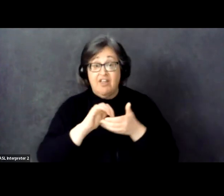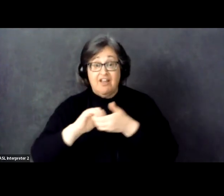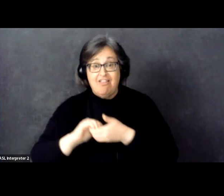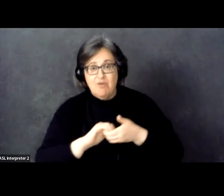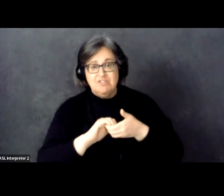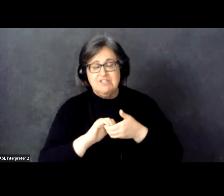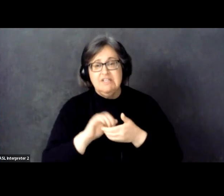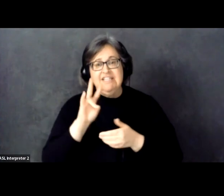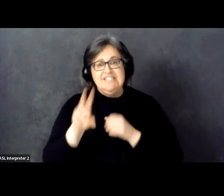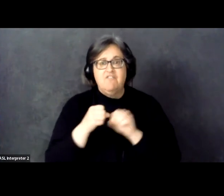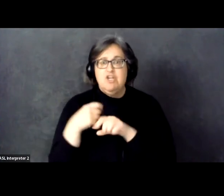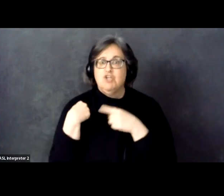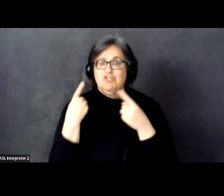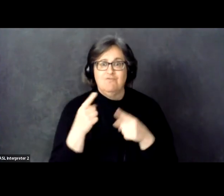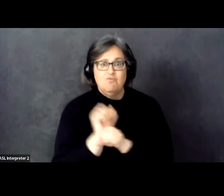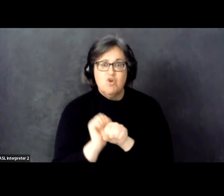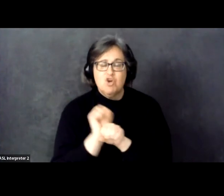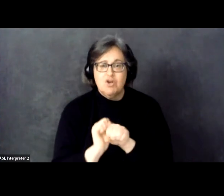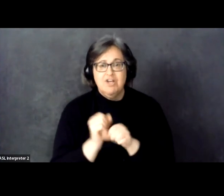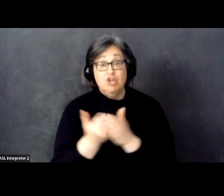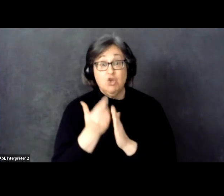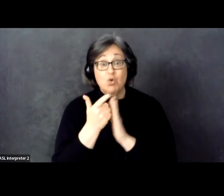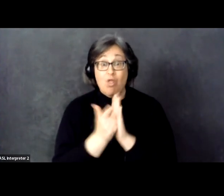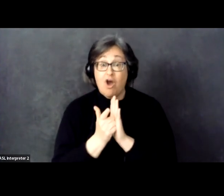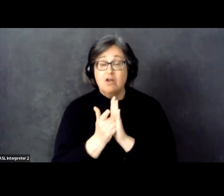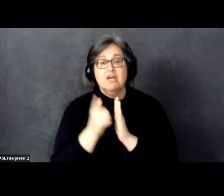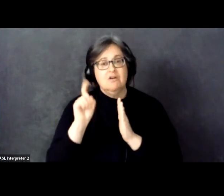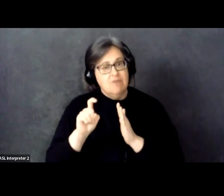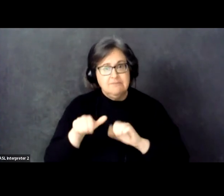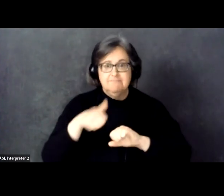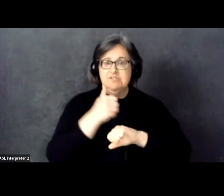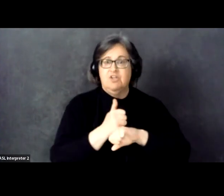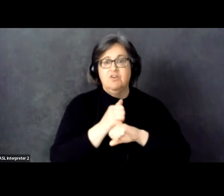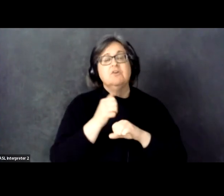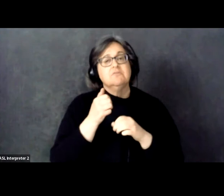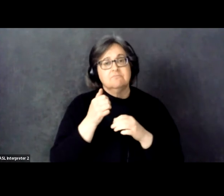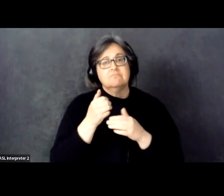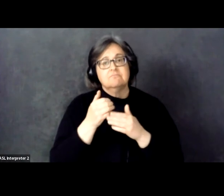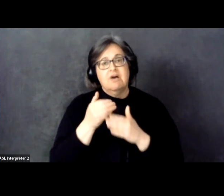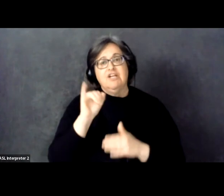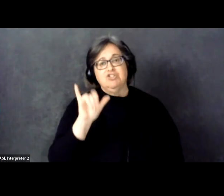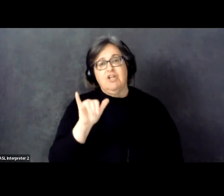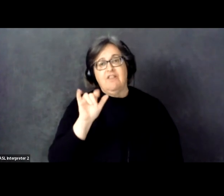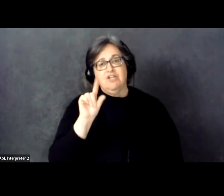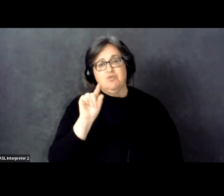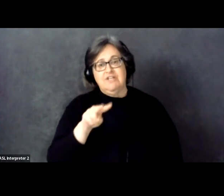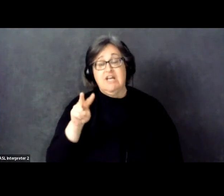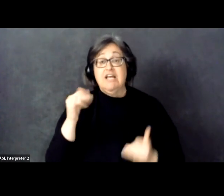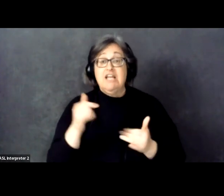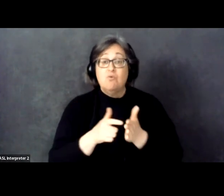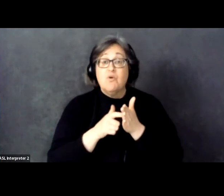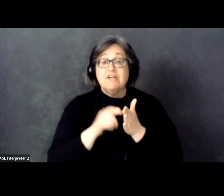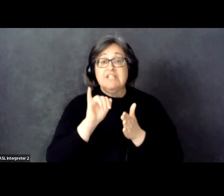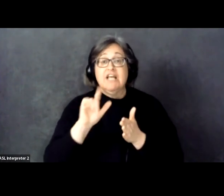and 7 years worth of work, this new law, which must be implemented by July 2022, now mandates that Illinoisans will